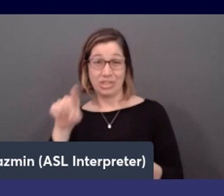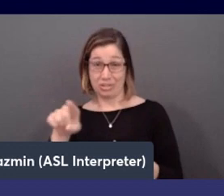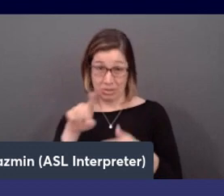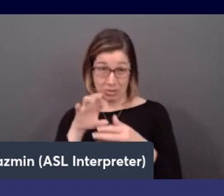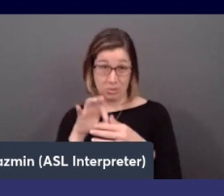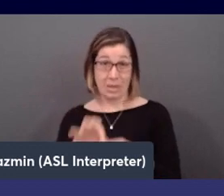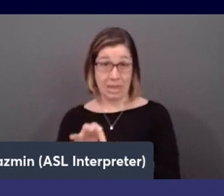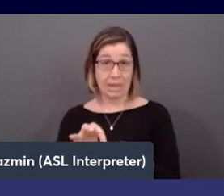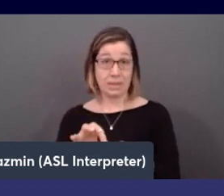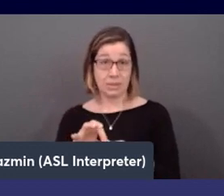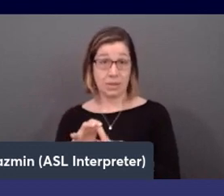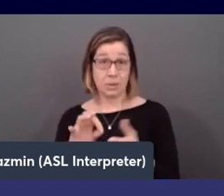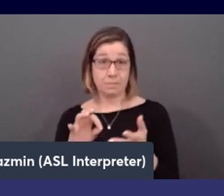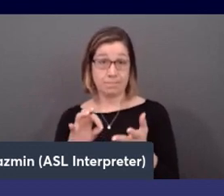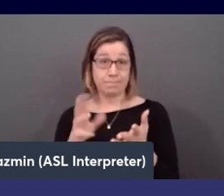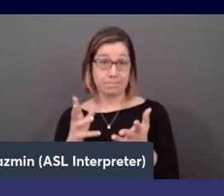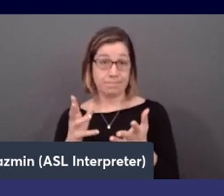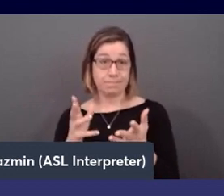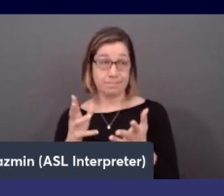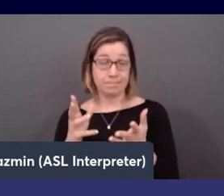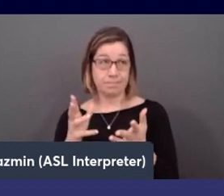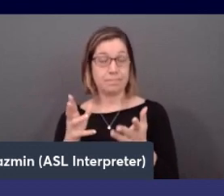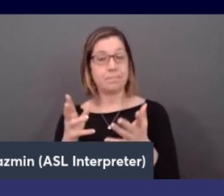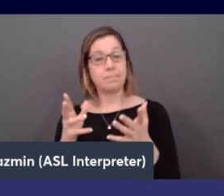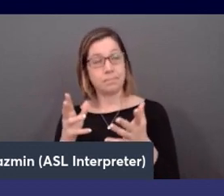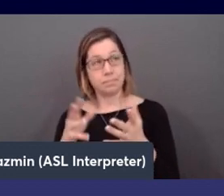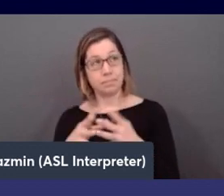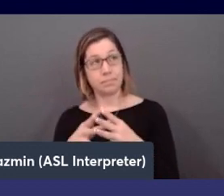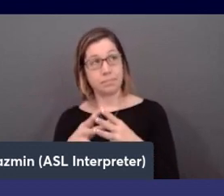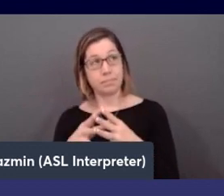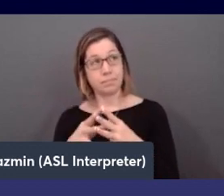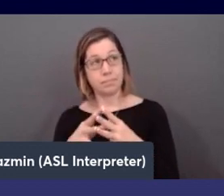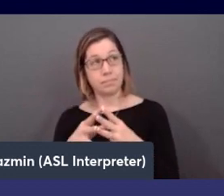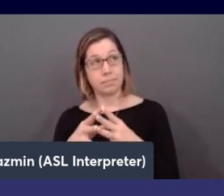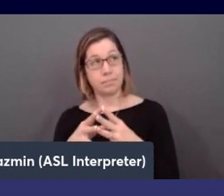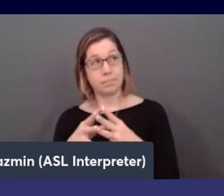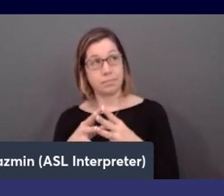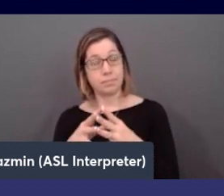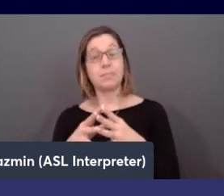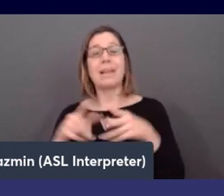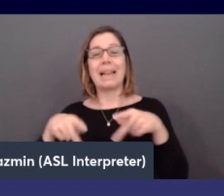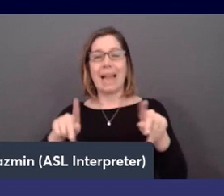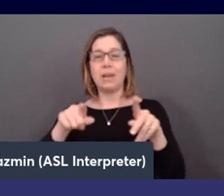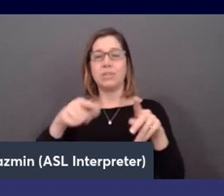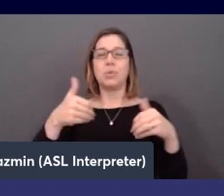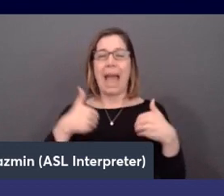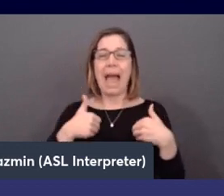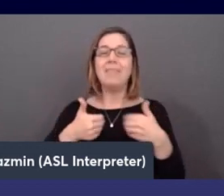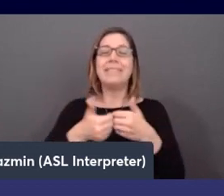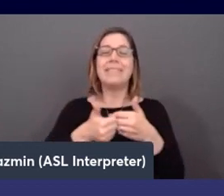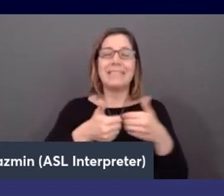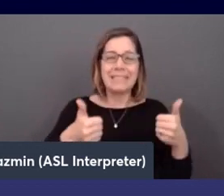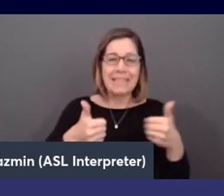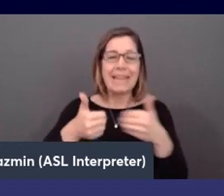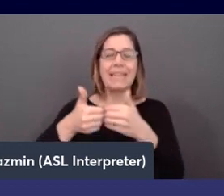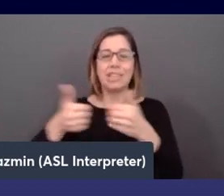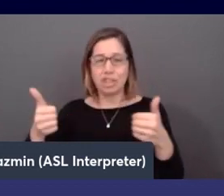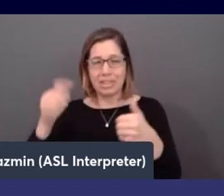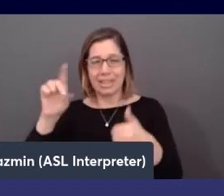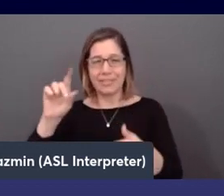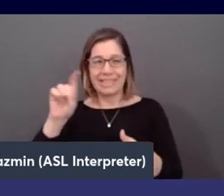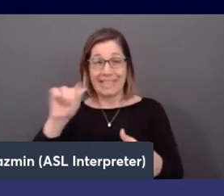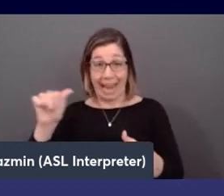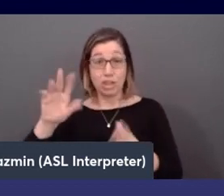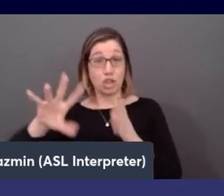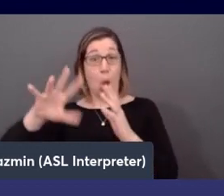have um, very distinct distinction of data, right? So an extension of your memory. So